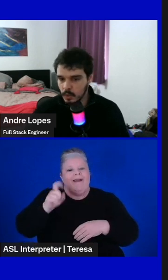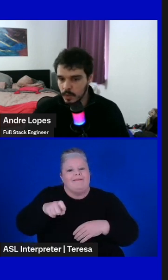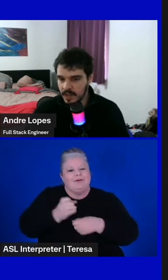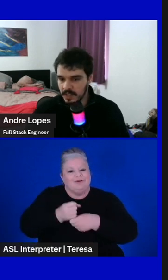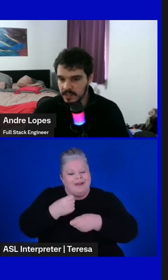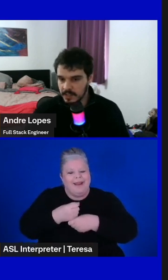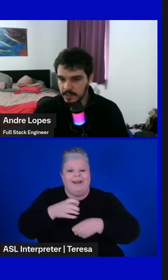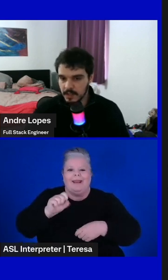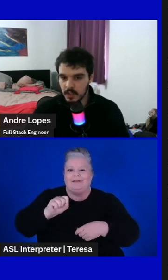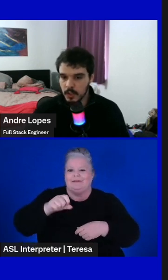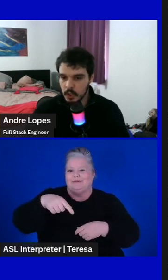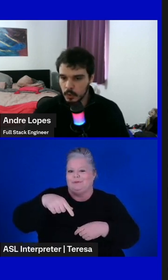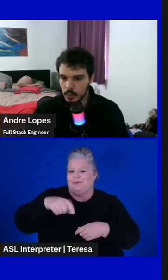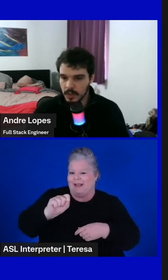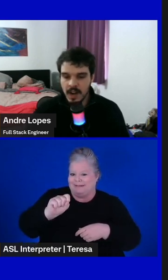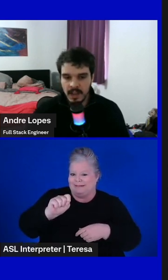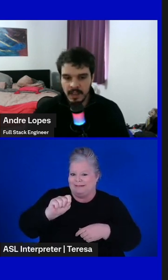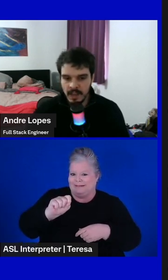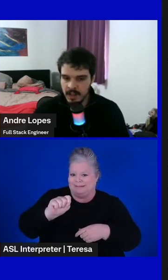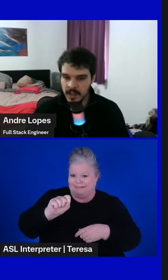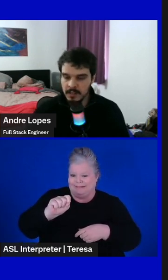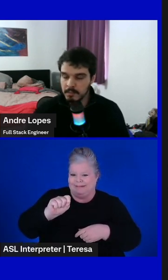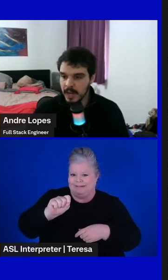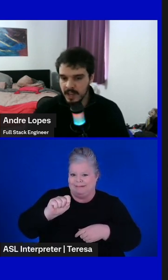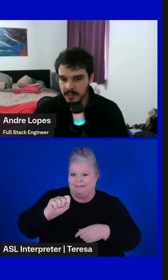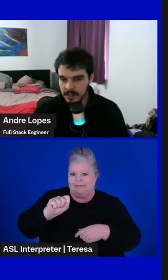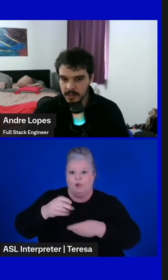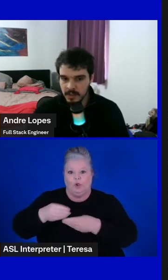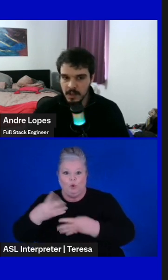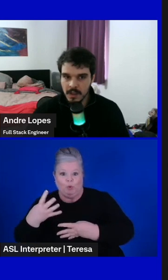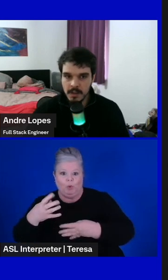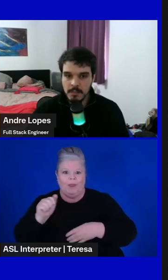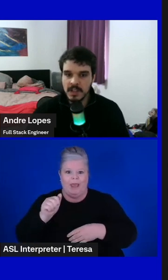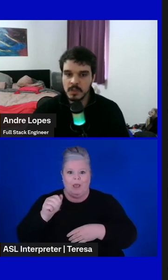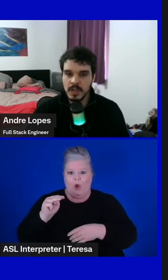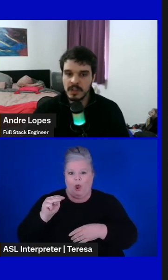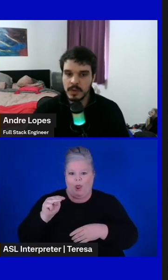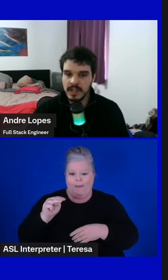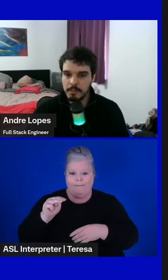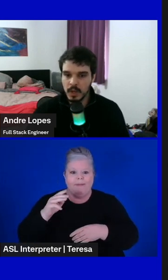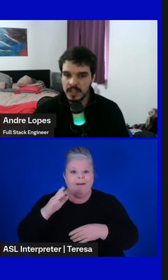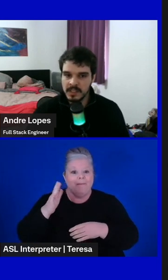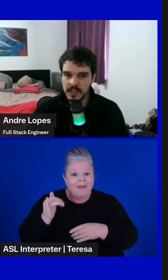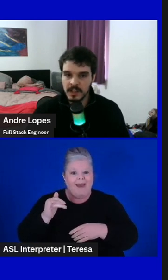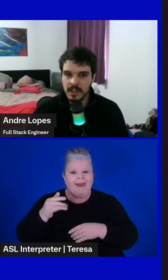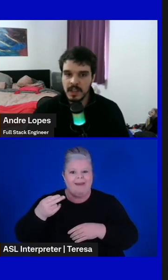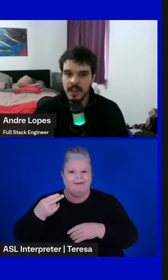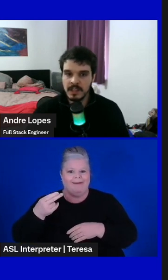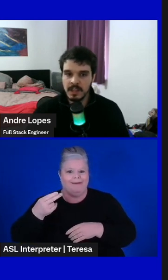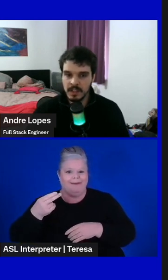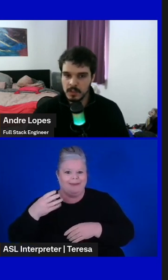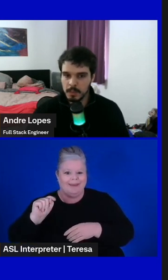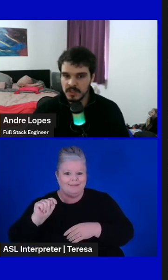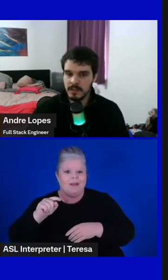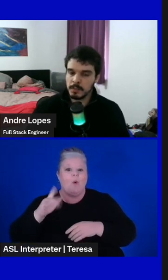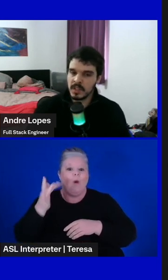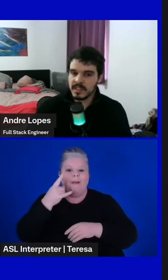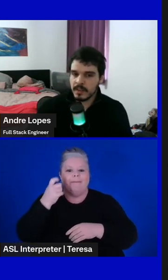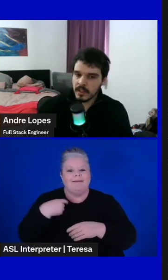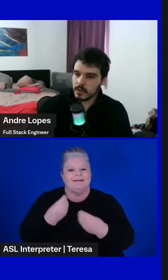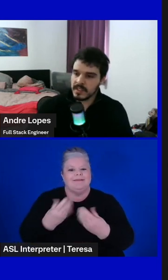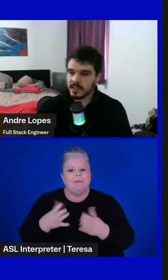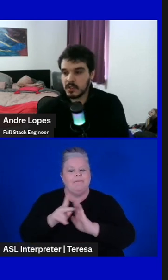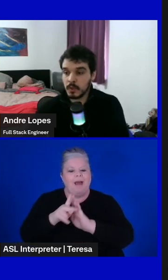the SQS queue ARN by hand, because we are creating a policy and giving this